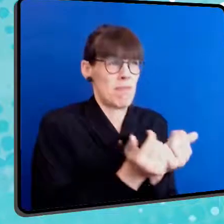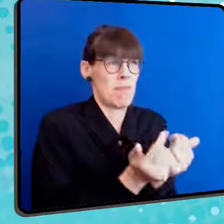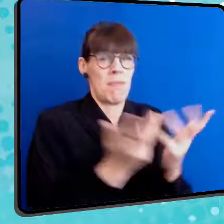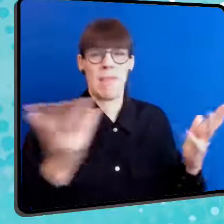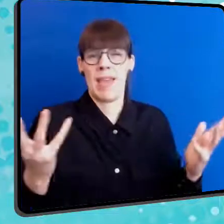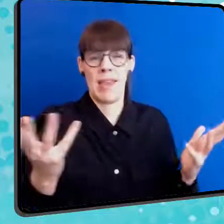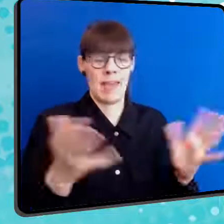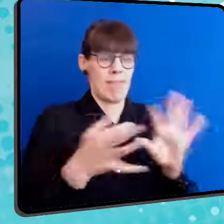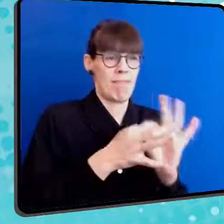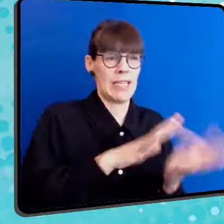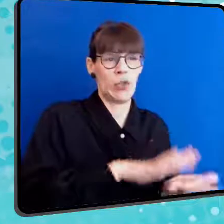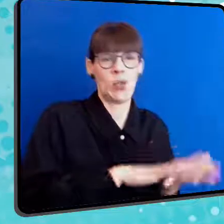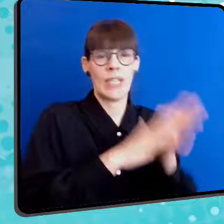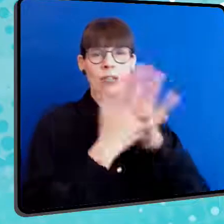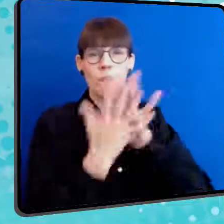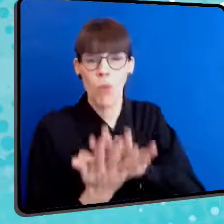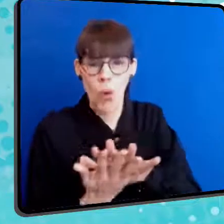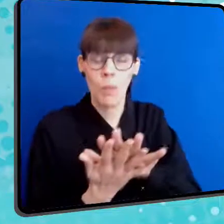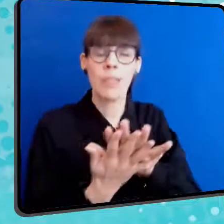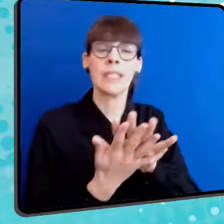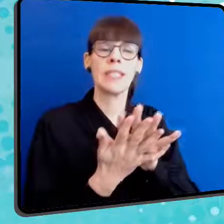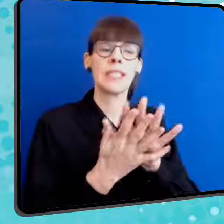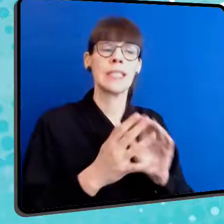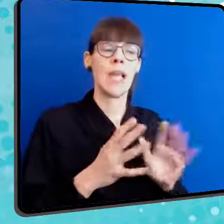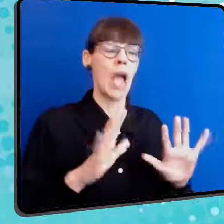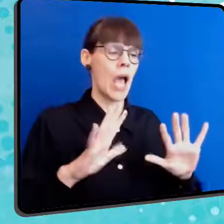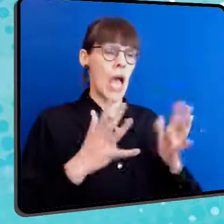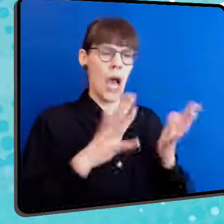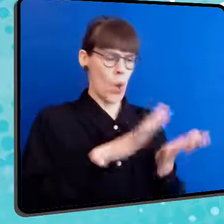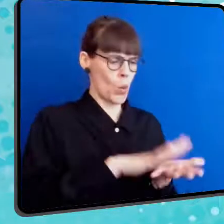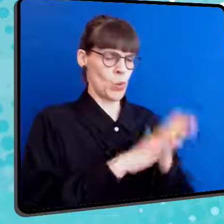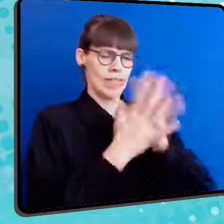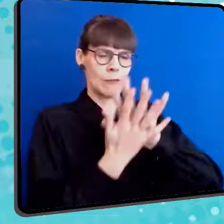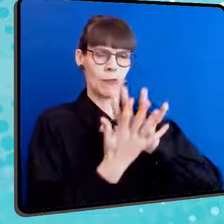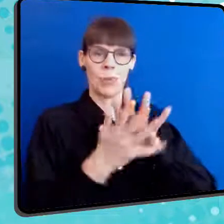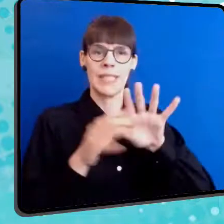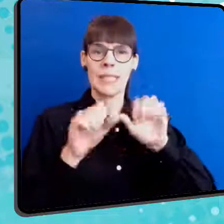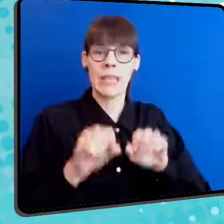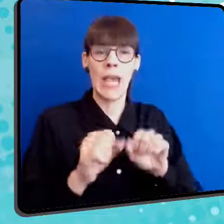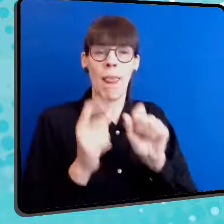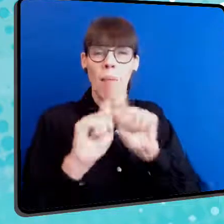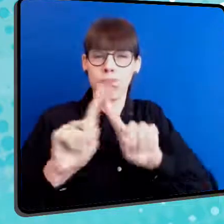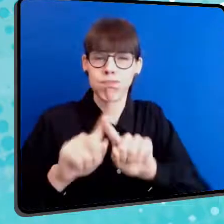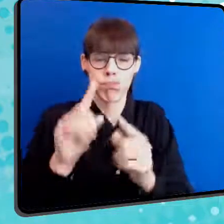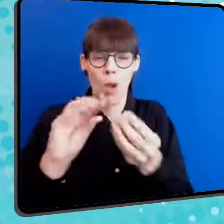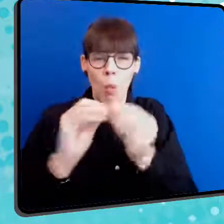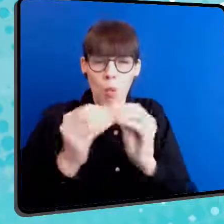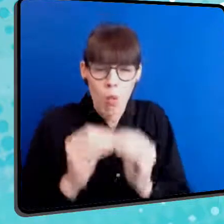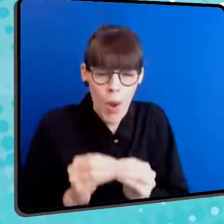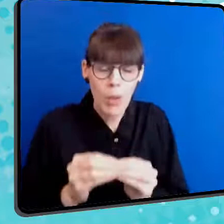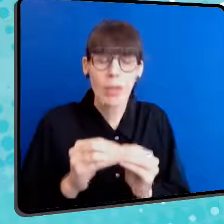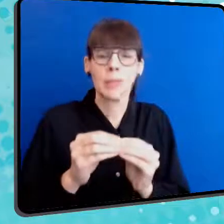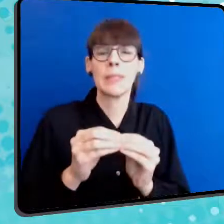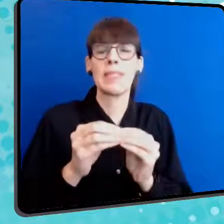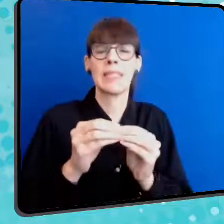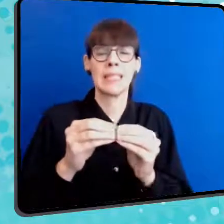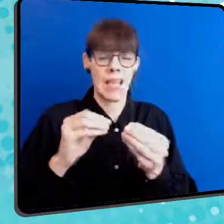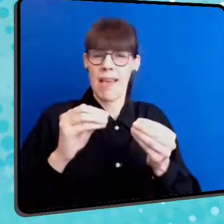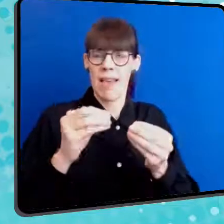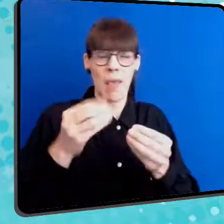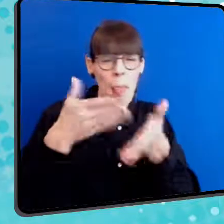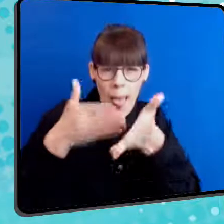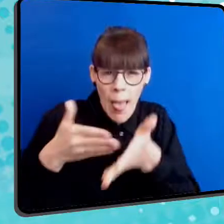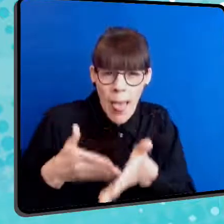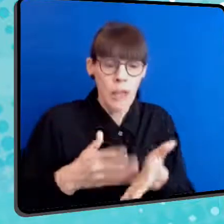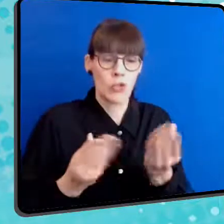nets and using transformers to solve, so many problems, NLP, audio, imagery. Transformers are definitely